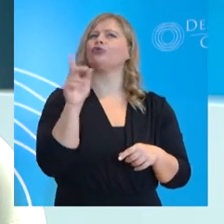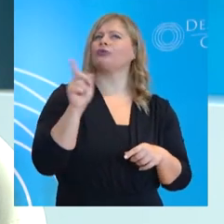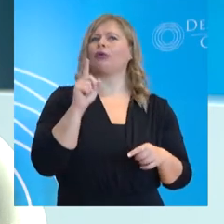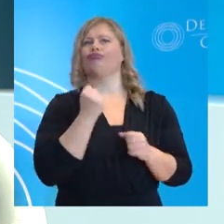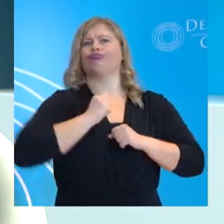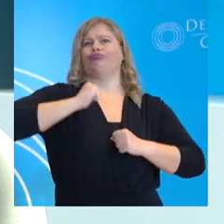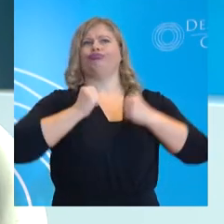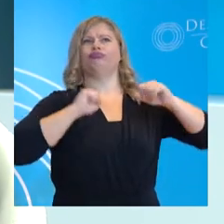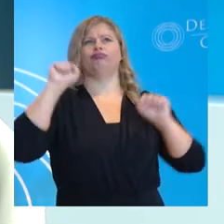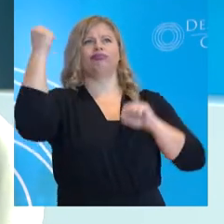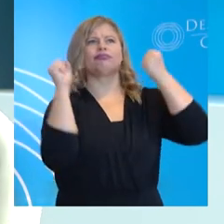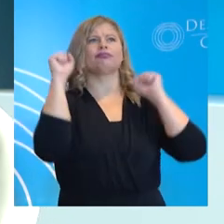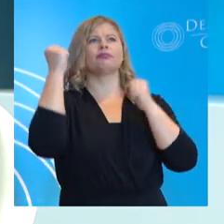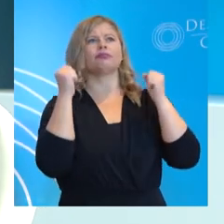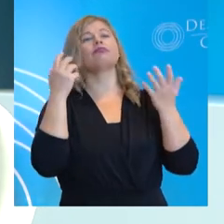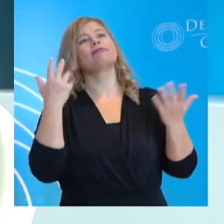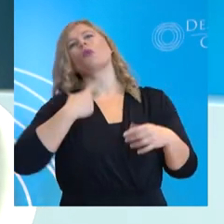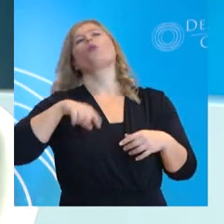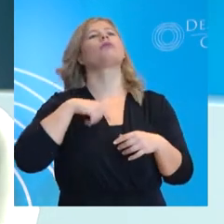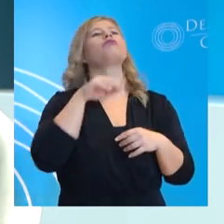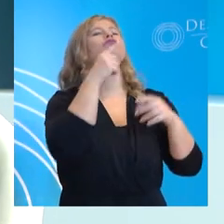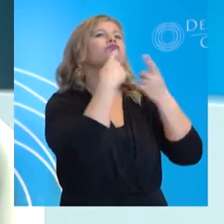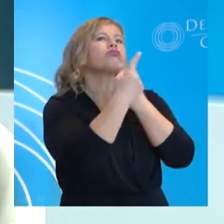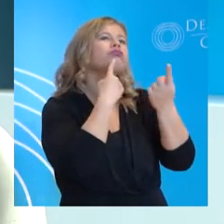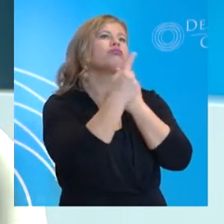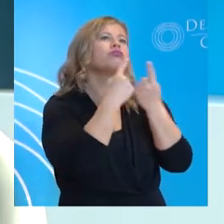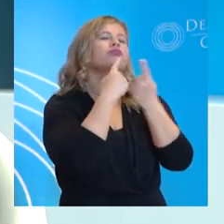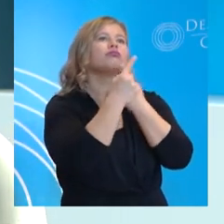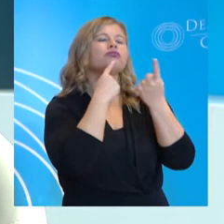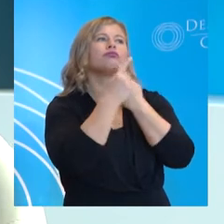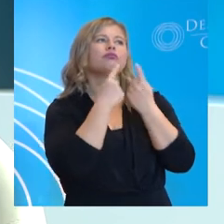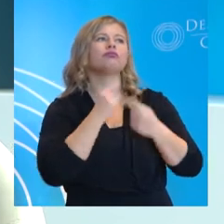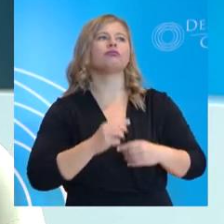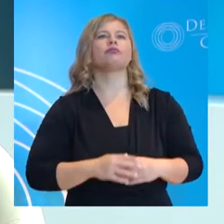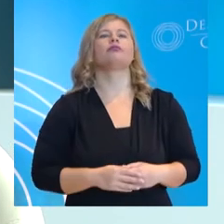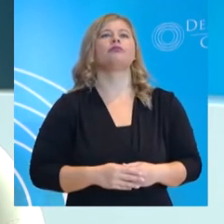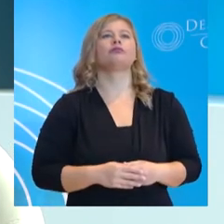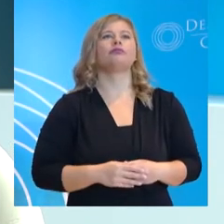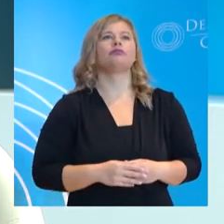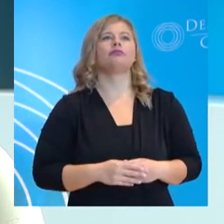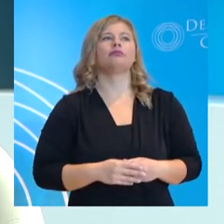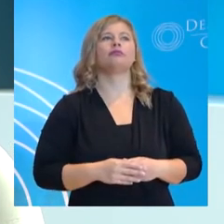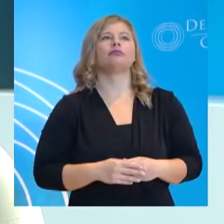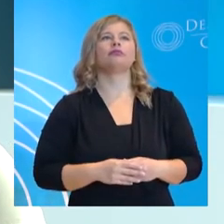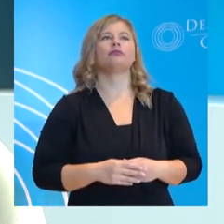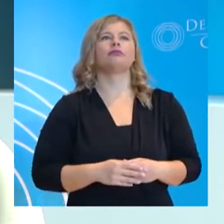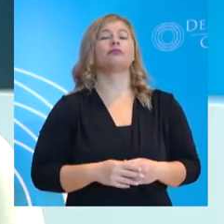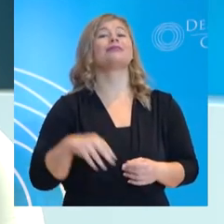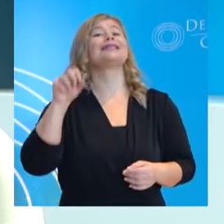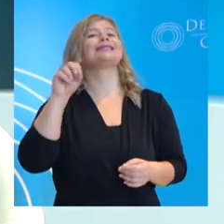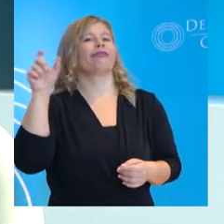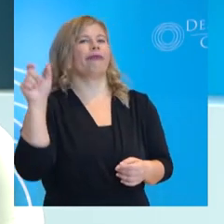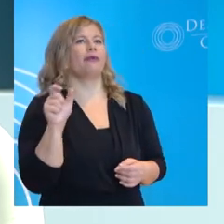to hear what you've just said. Quickly now, I think, German